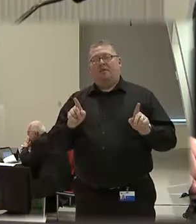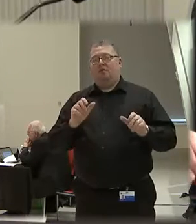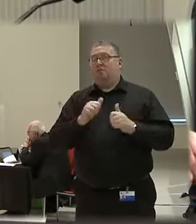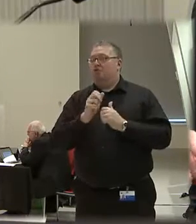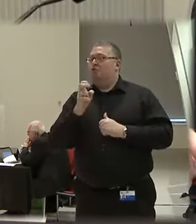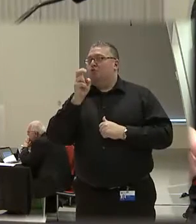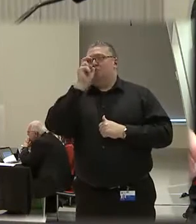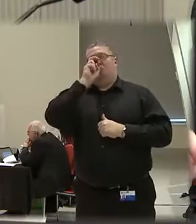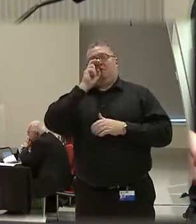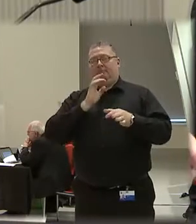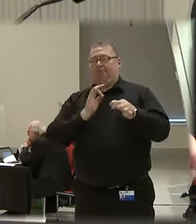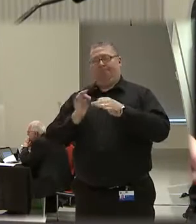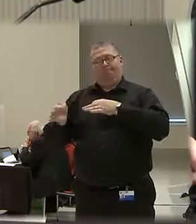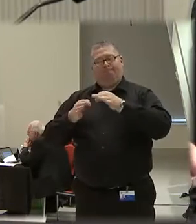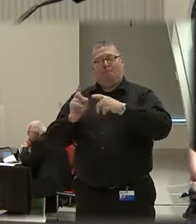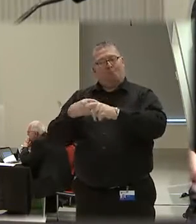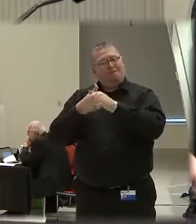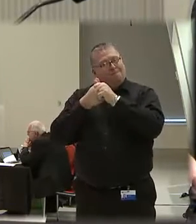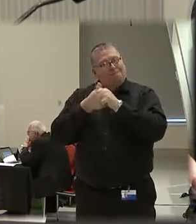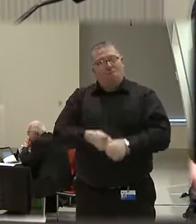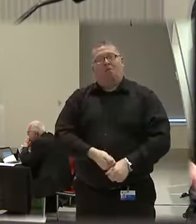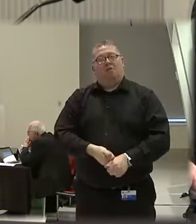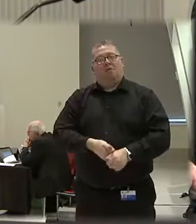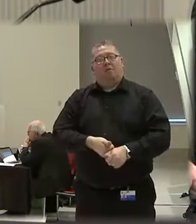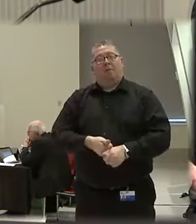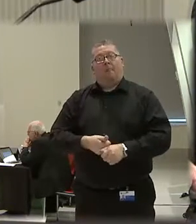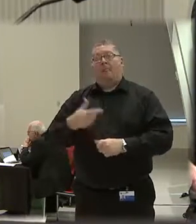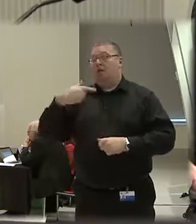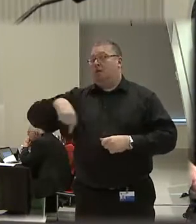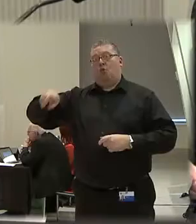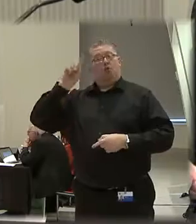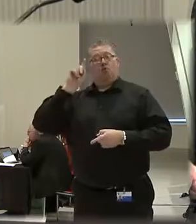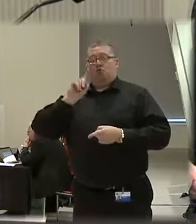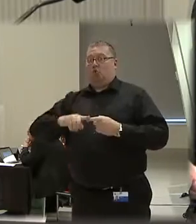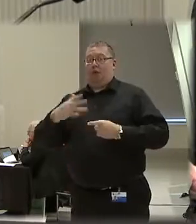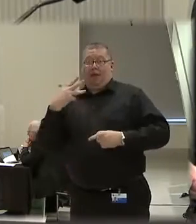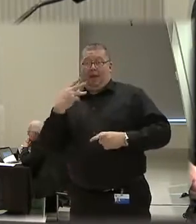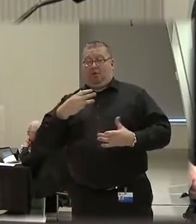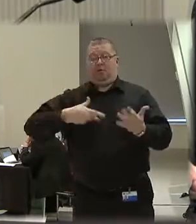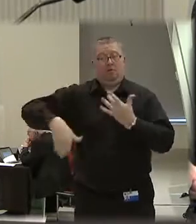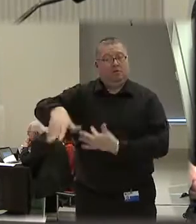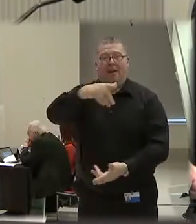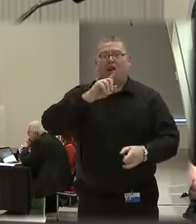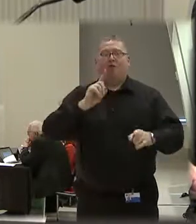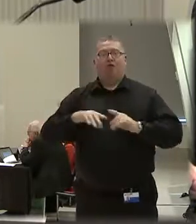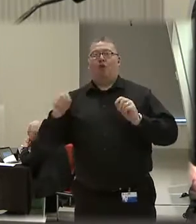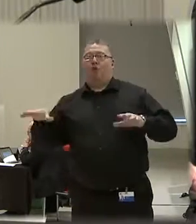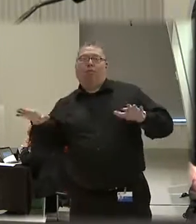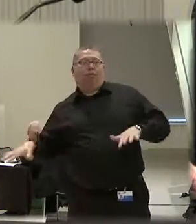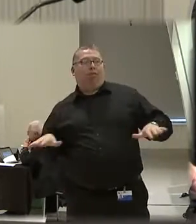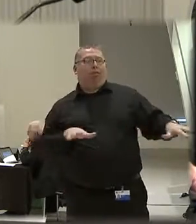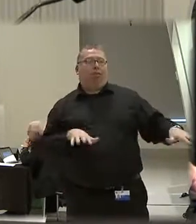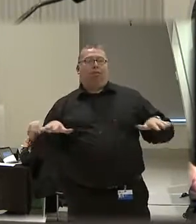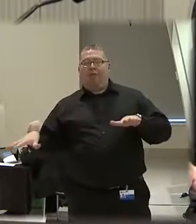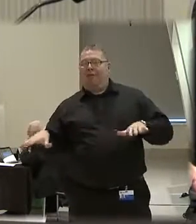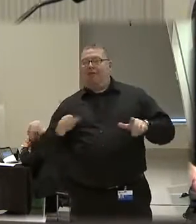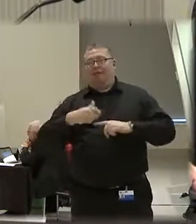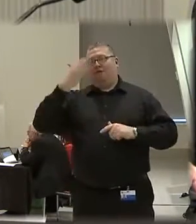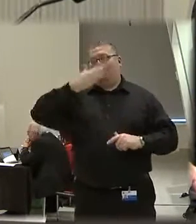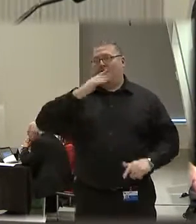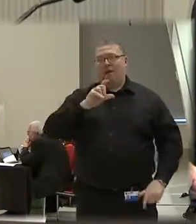strict adherence to that they weren't to be seen, so no hanging around the front